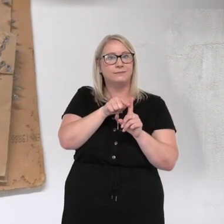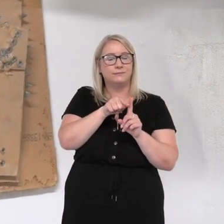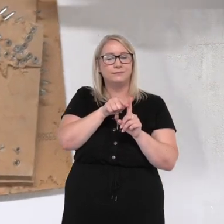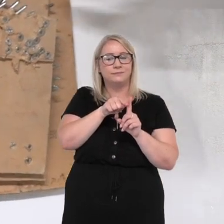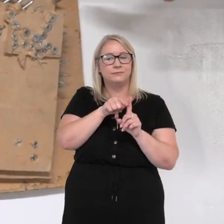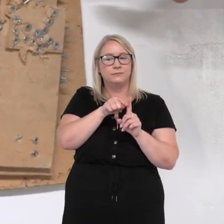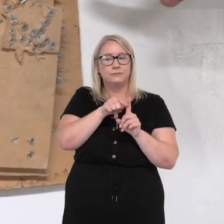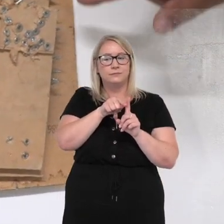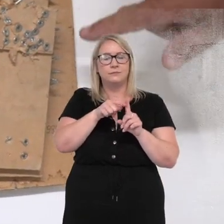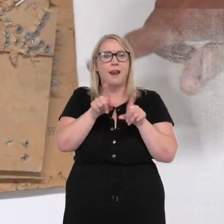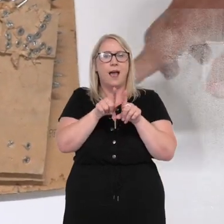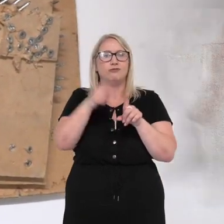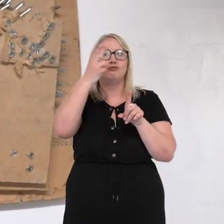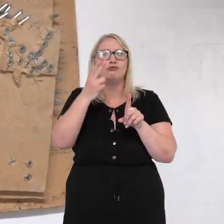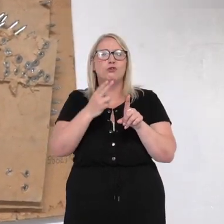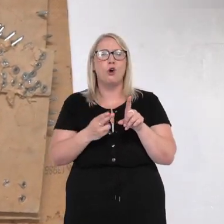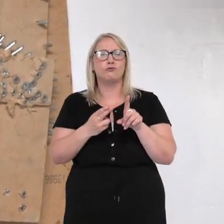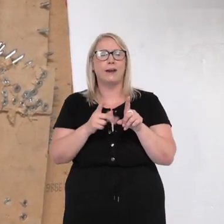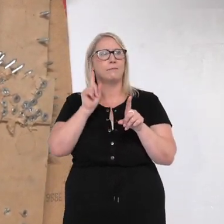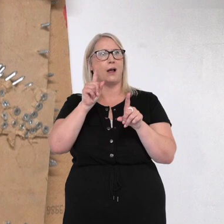Drawing with screws.